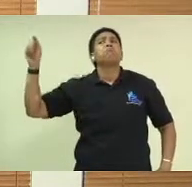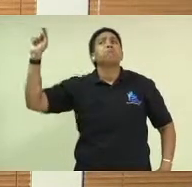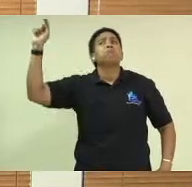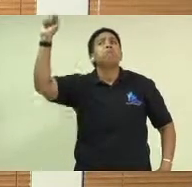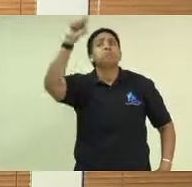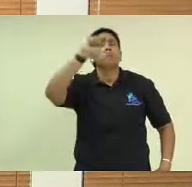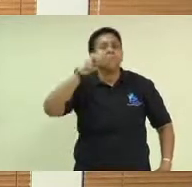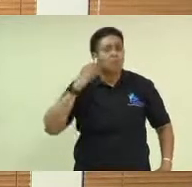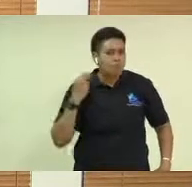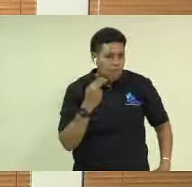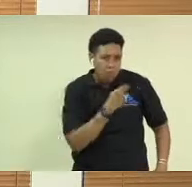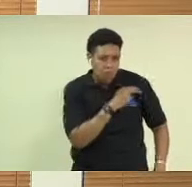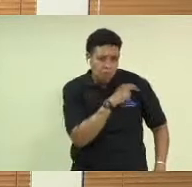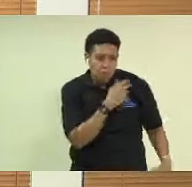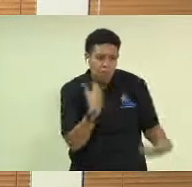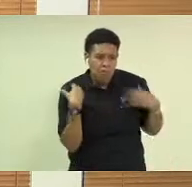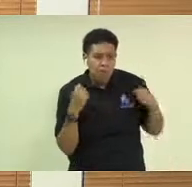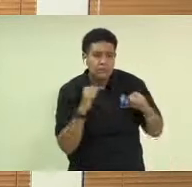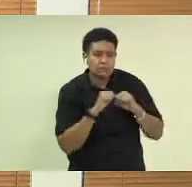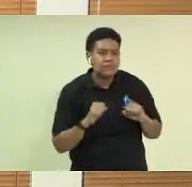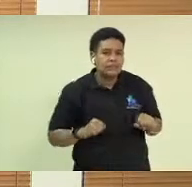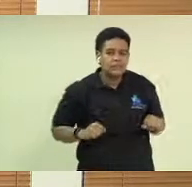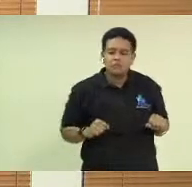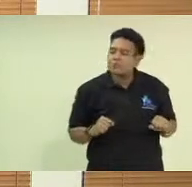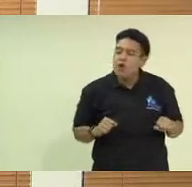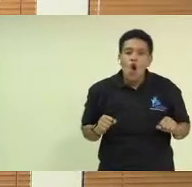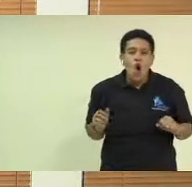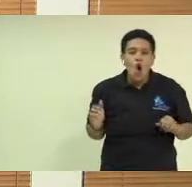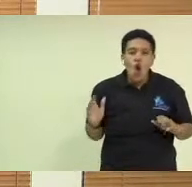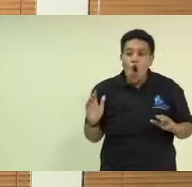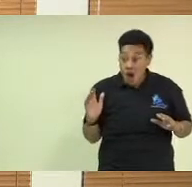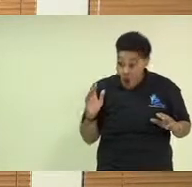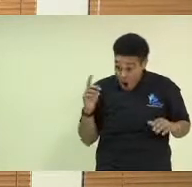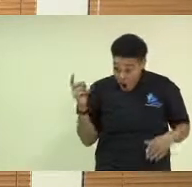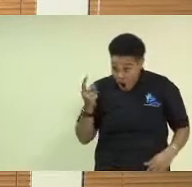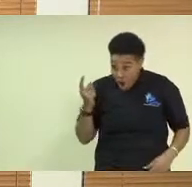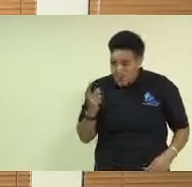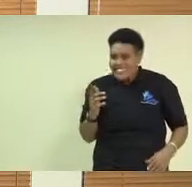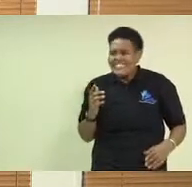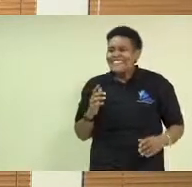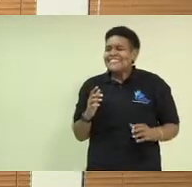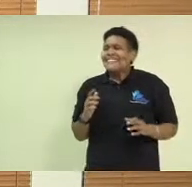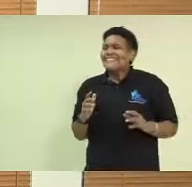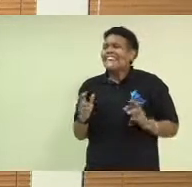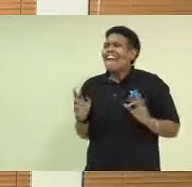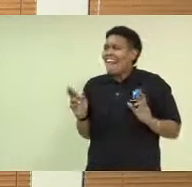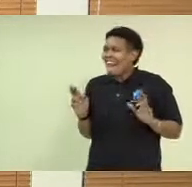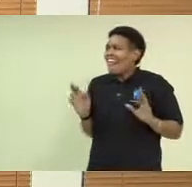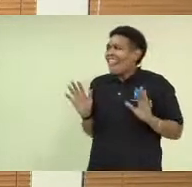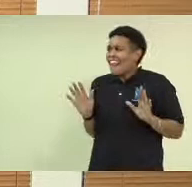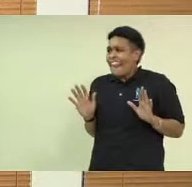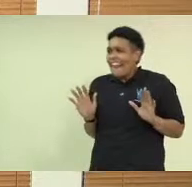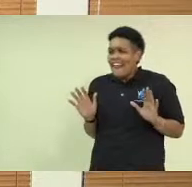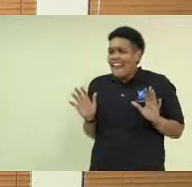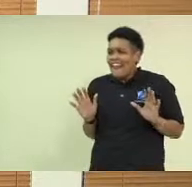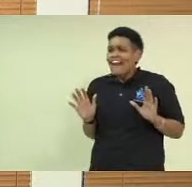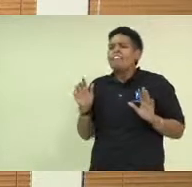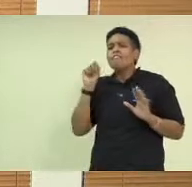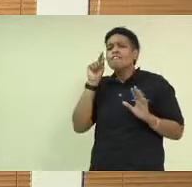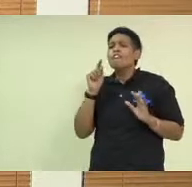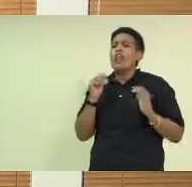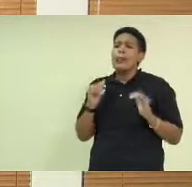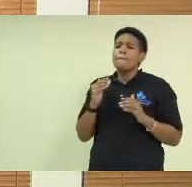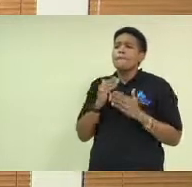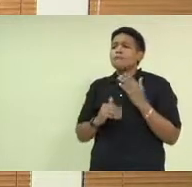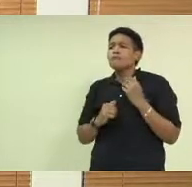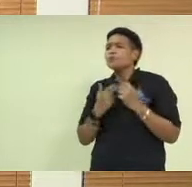system is always willing to do what is necessary despite limitations. Not an